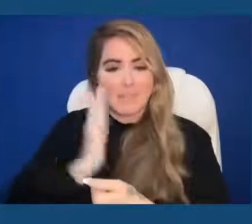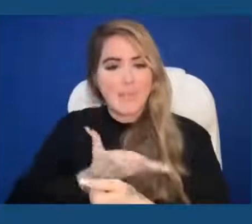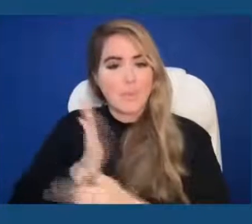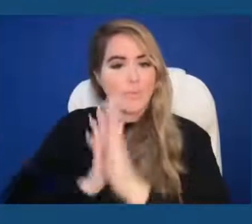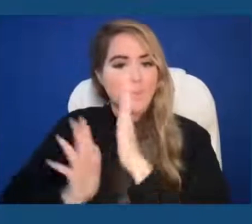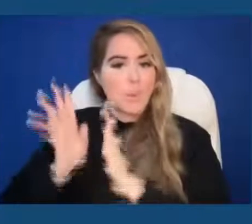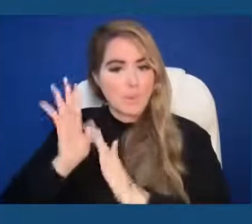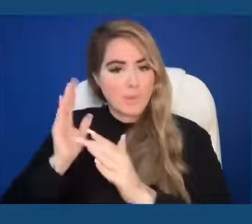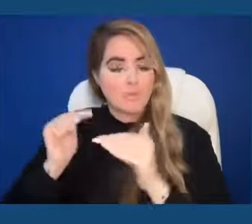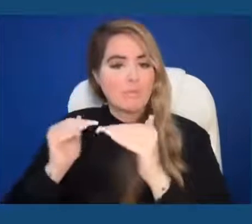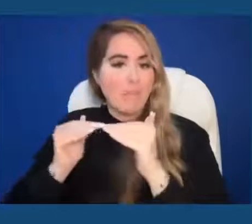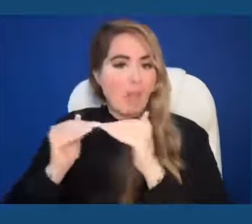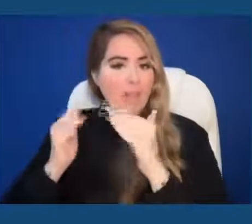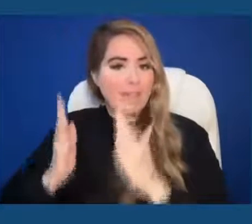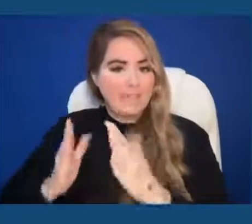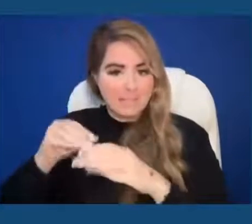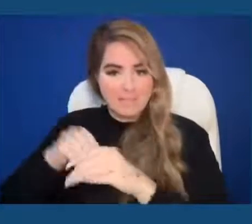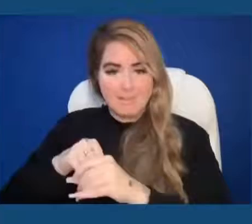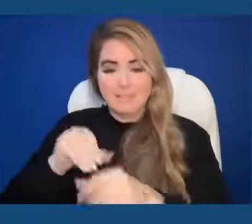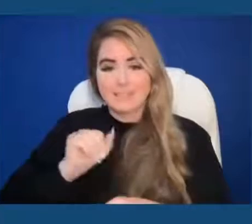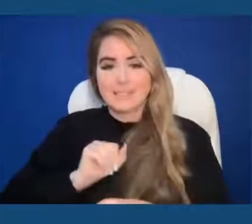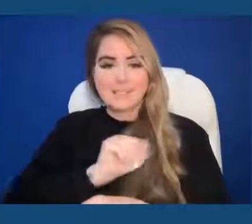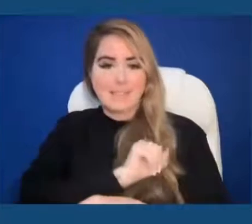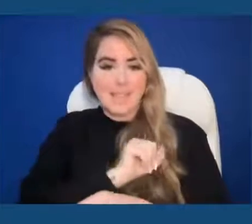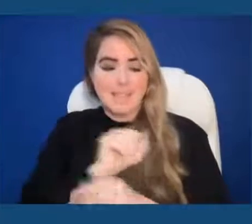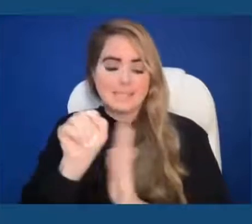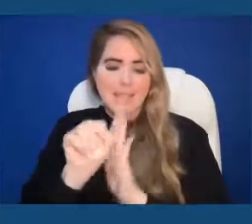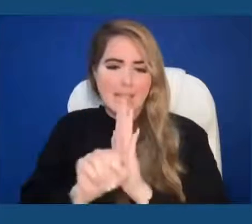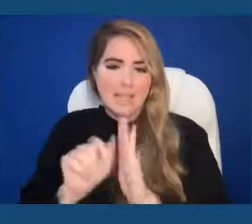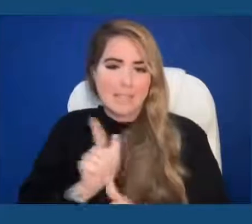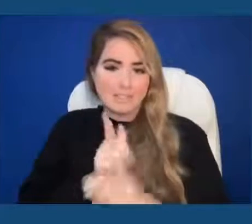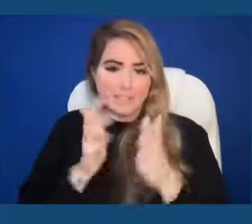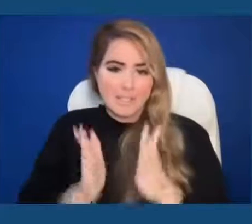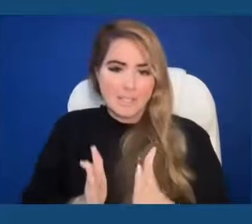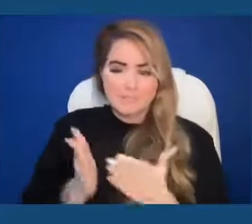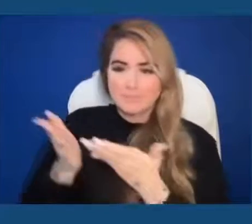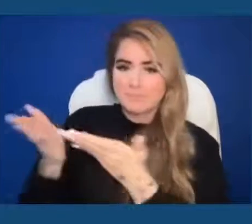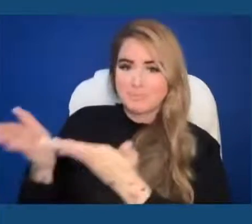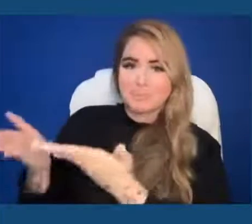state legislature, County Executive Sue Serino. Thank you so much.